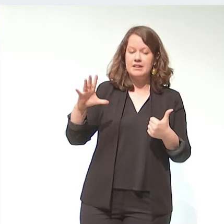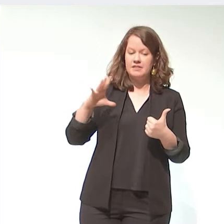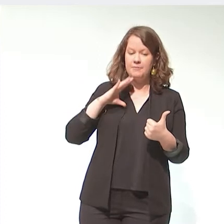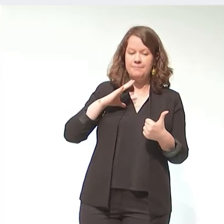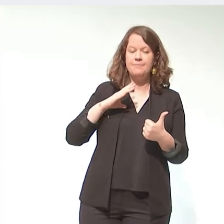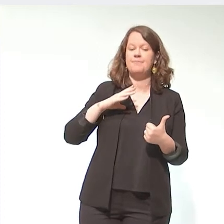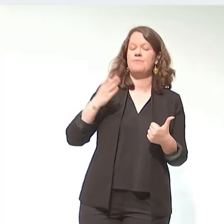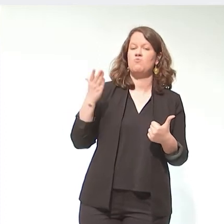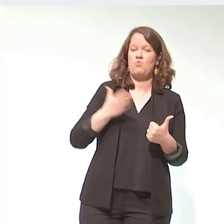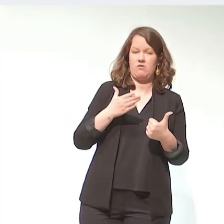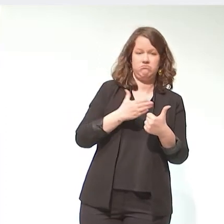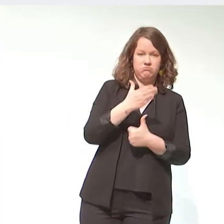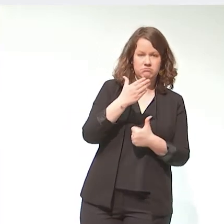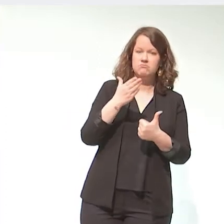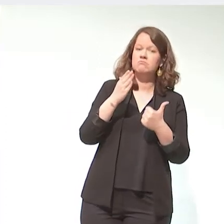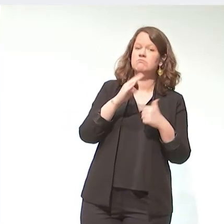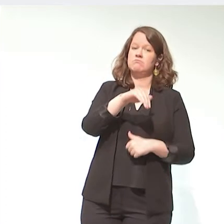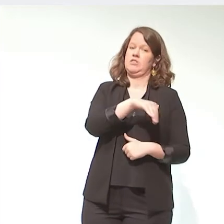Prismanes. Andres,